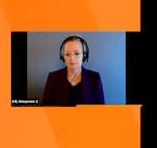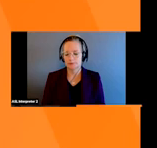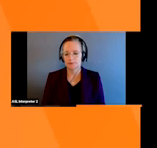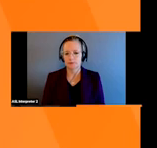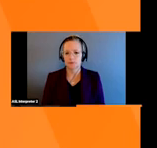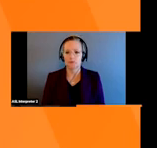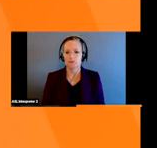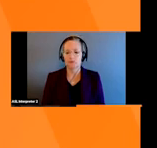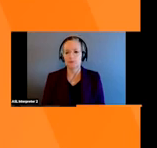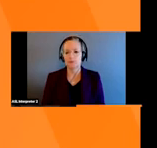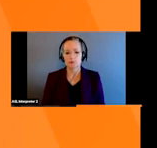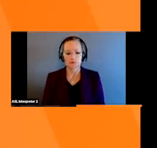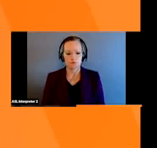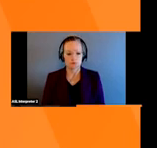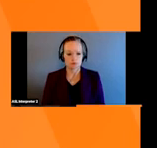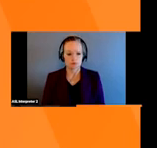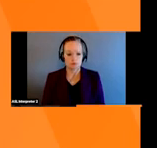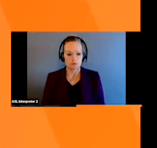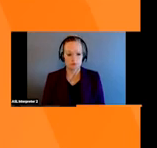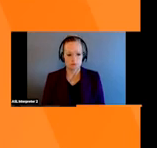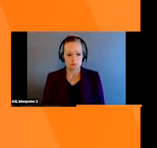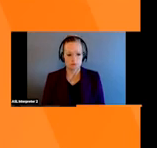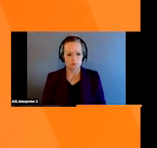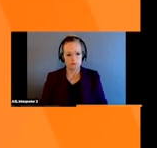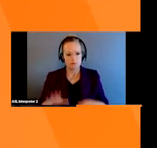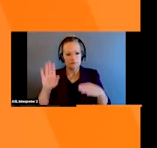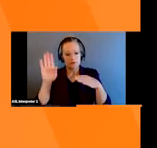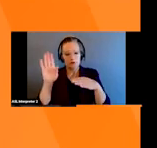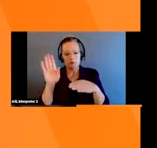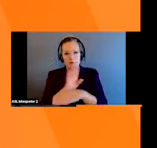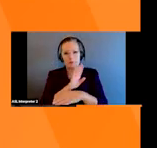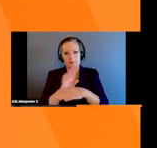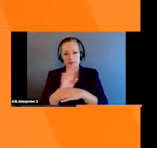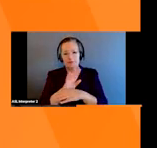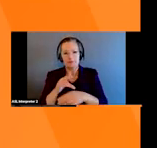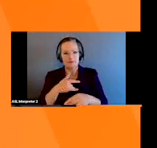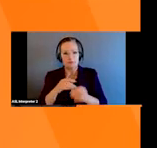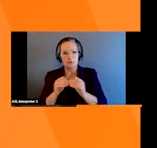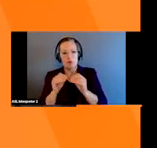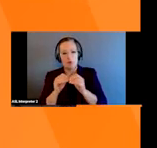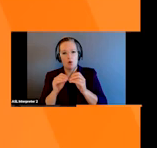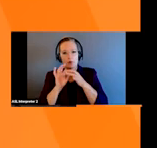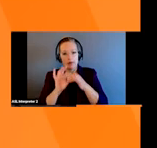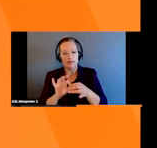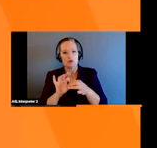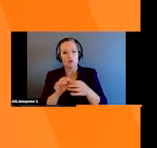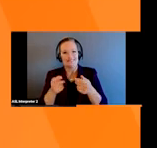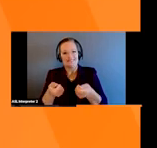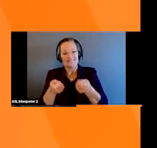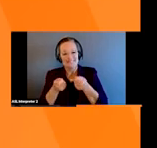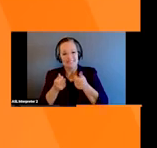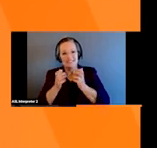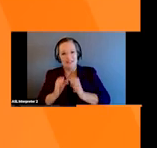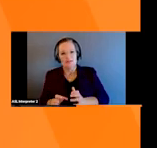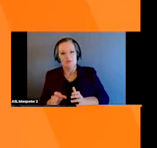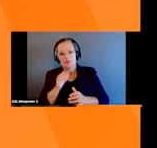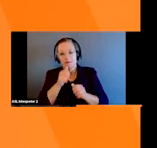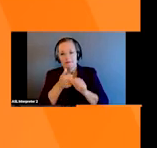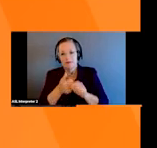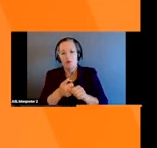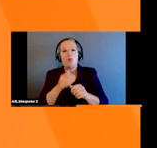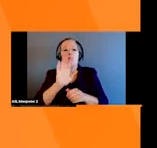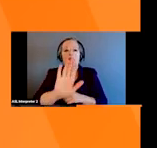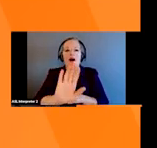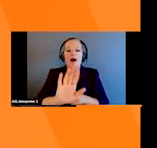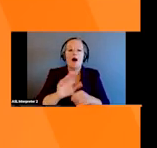So the business is more about having followers, not following. Yes, Christy. Yes. It's where we're releasing news. It's like you're using the